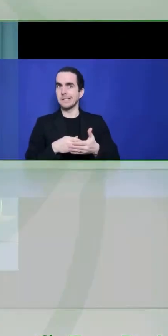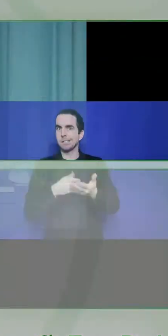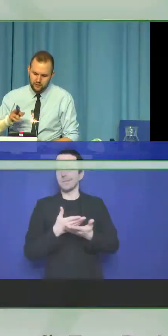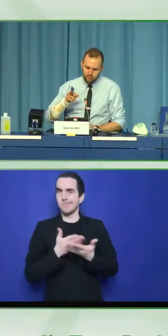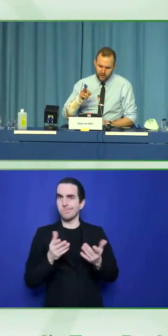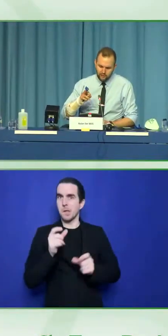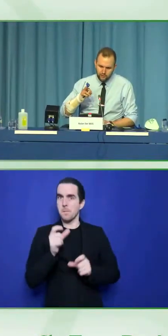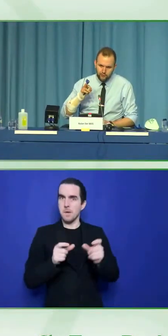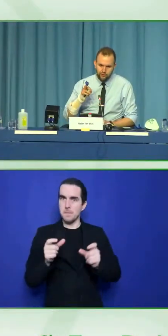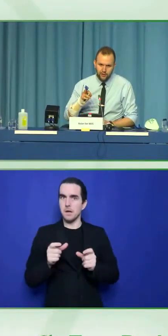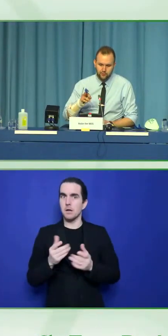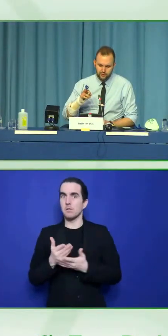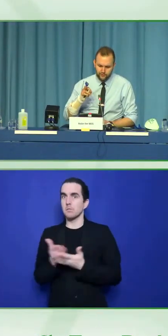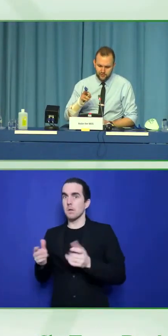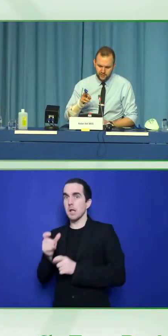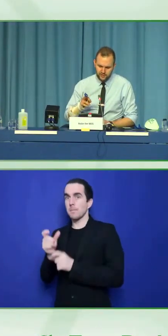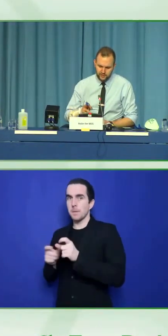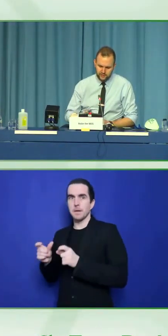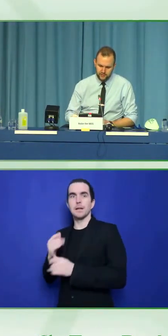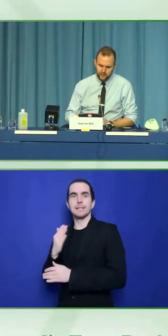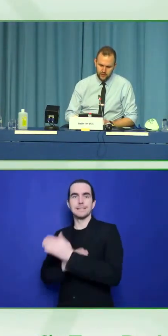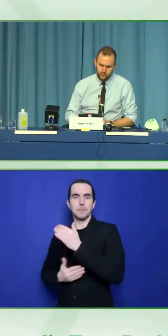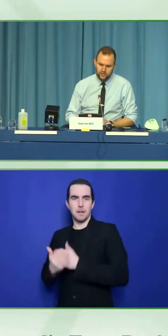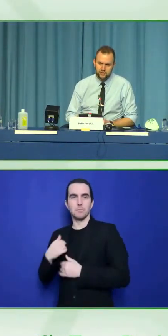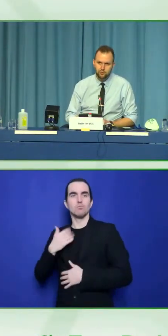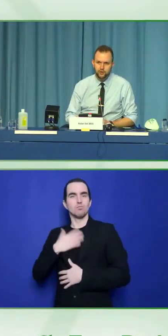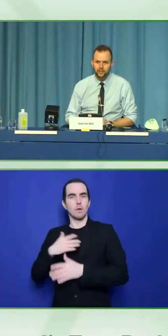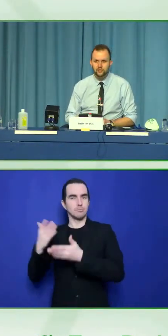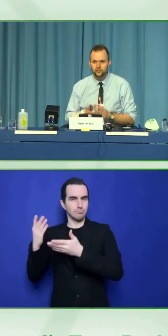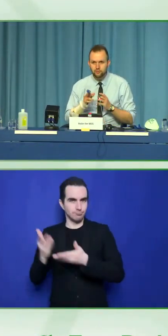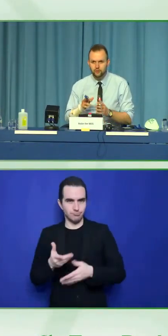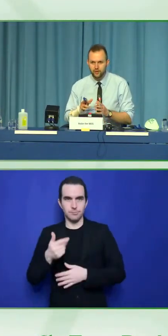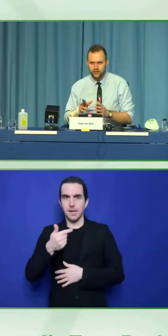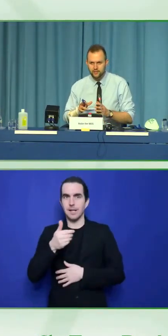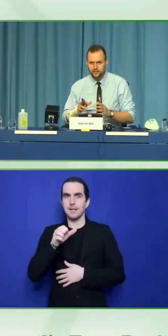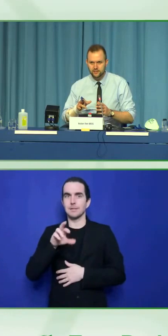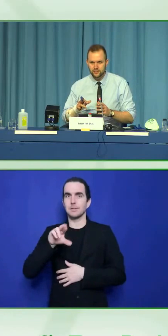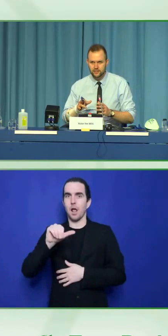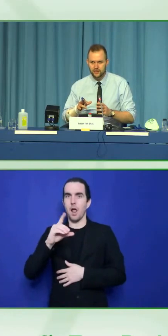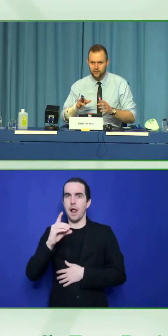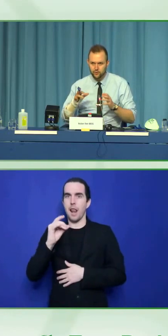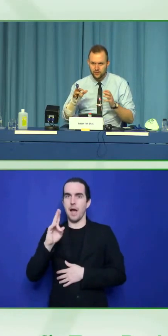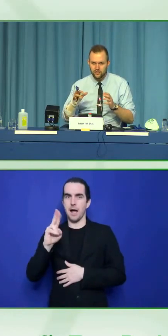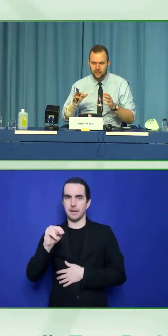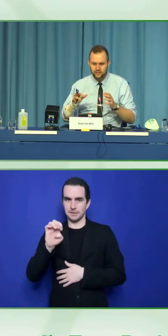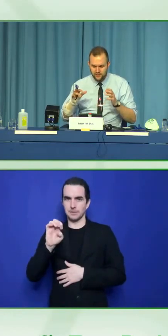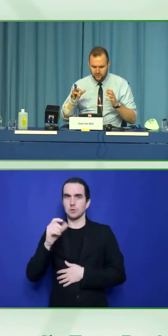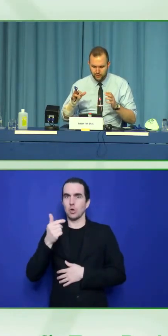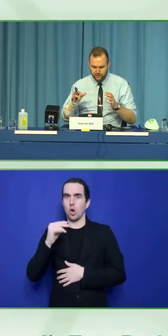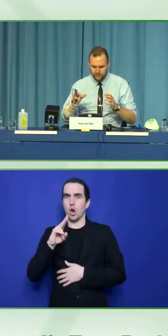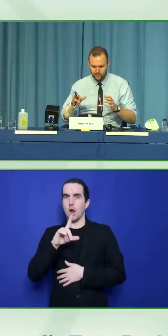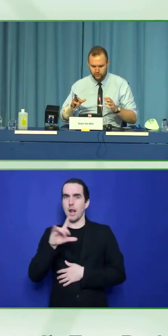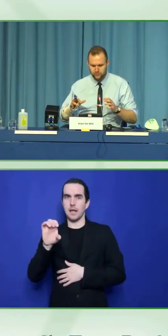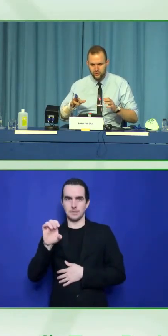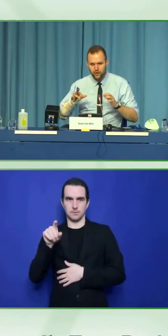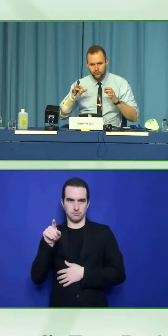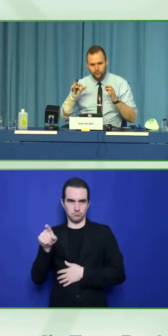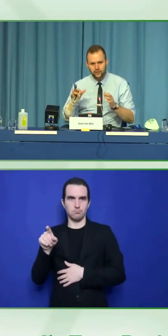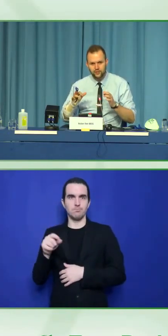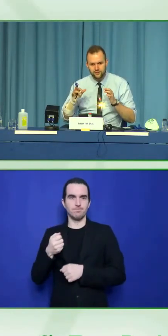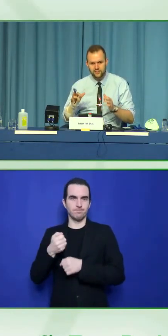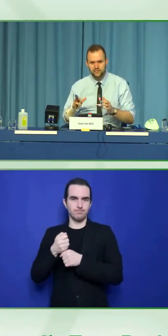new project and a brand new framework for cities, which is putting human rights and within that disability